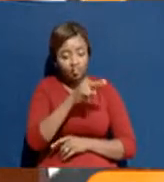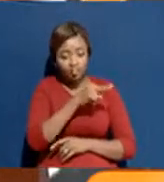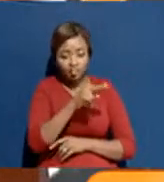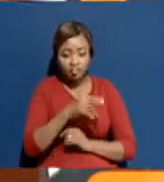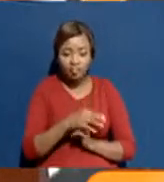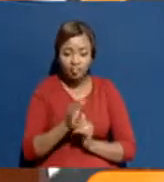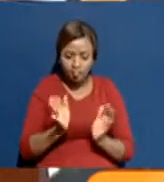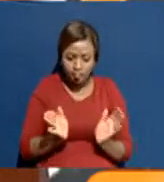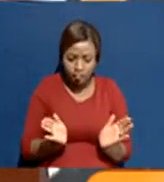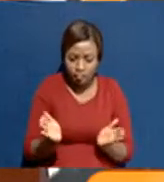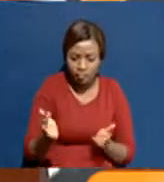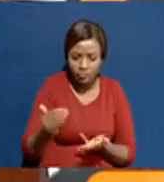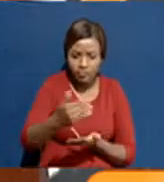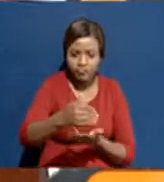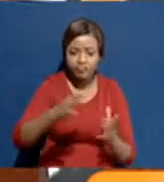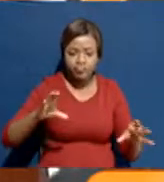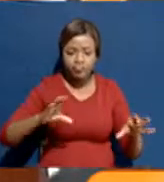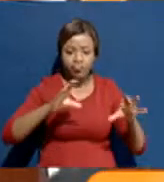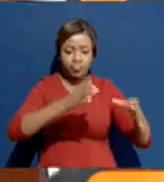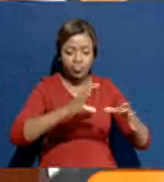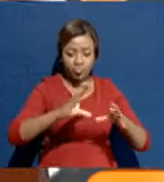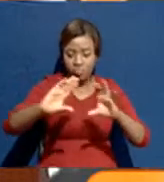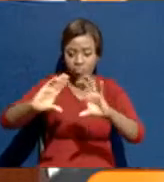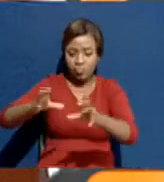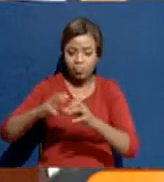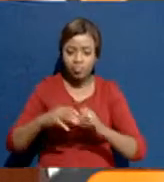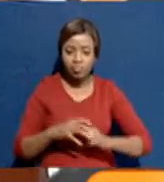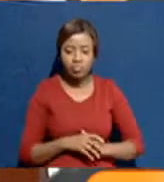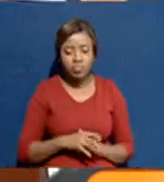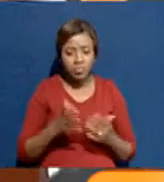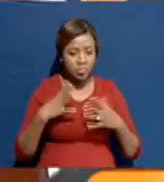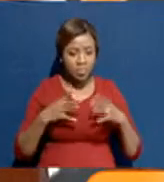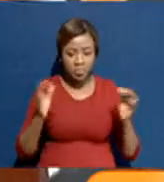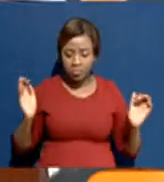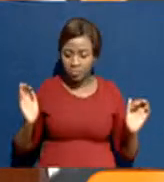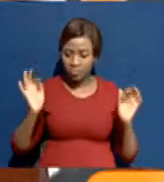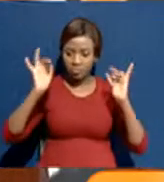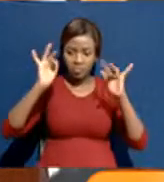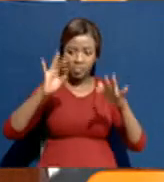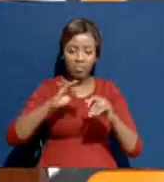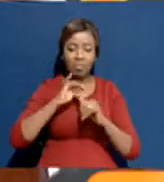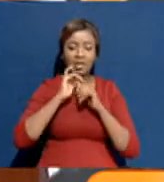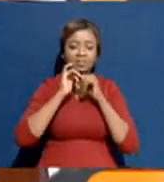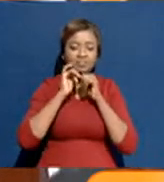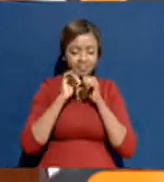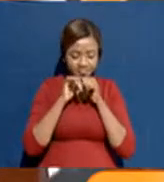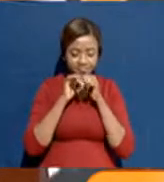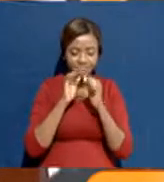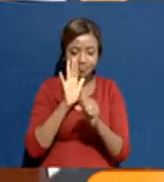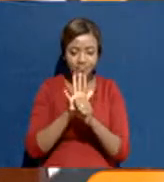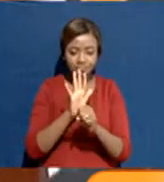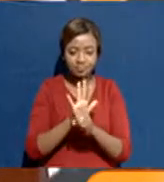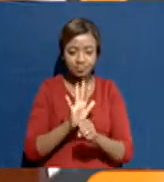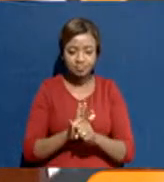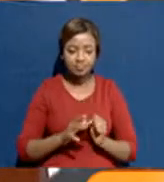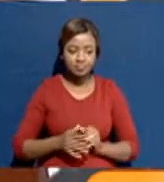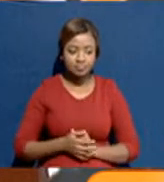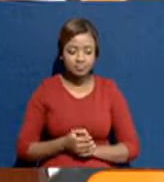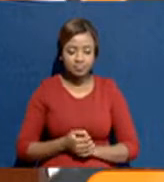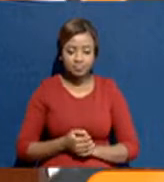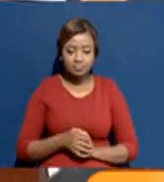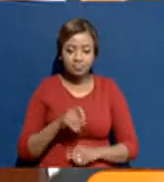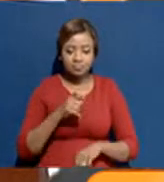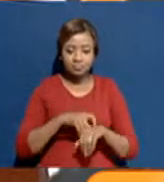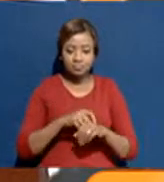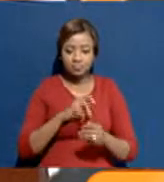mobilized the communities, and the turnout was very large, very big. In fact, by midnight,